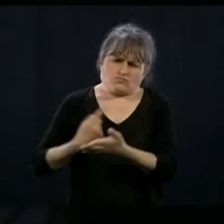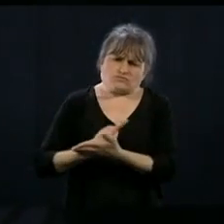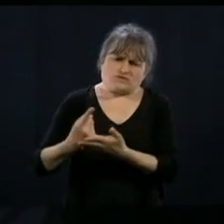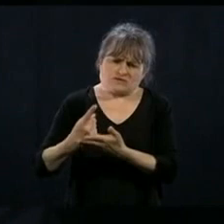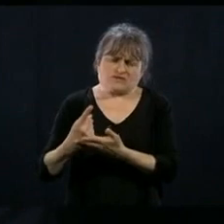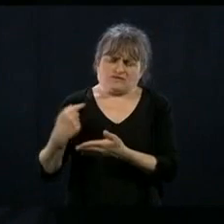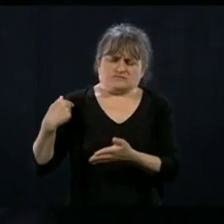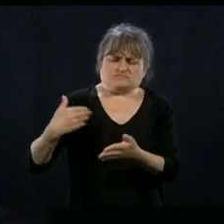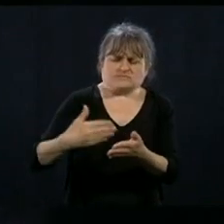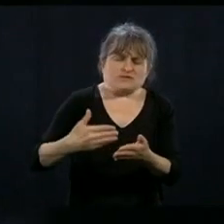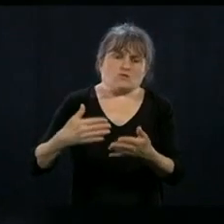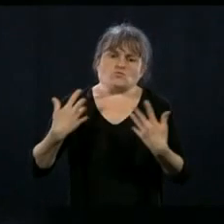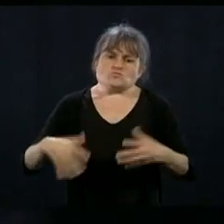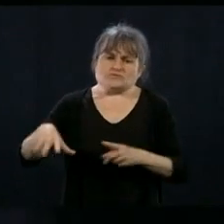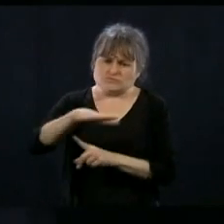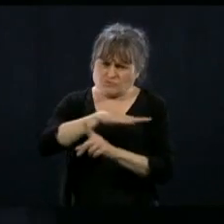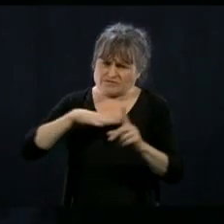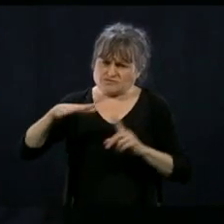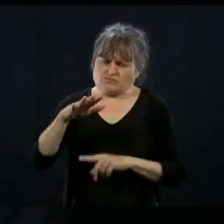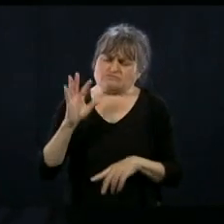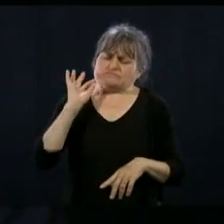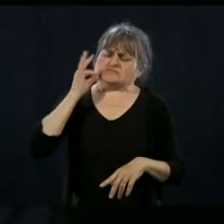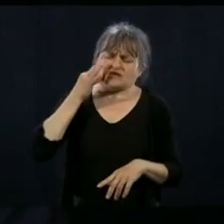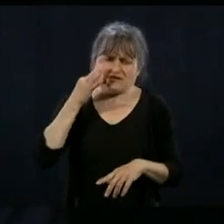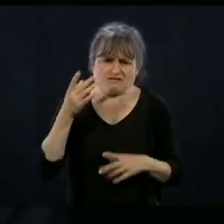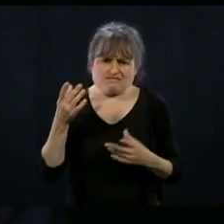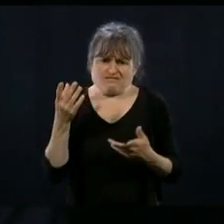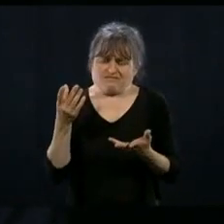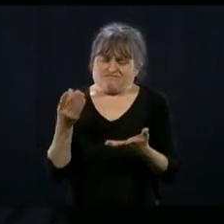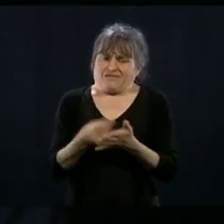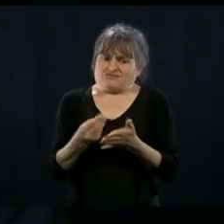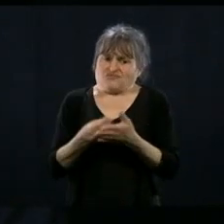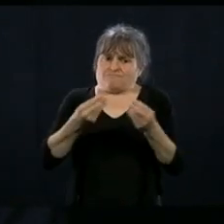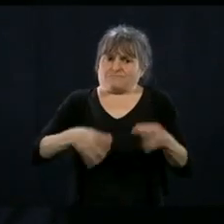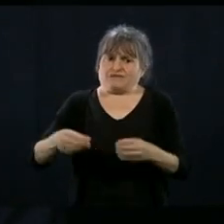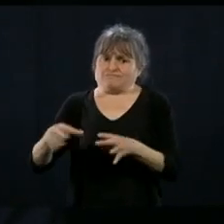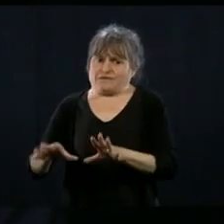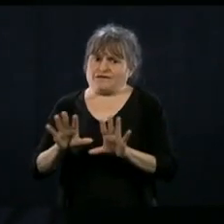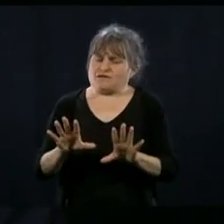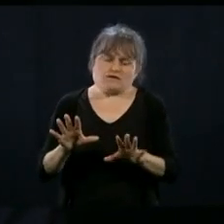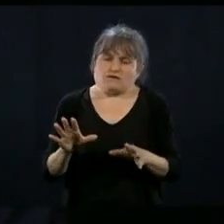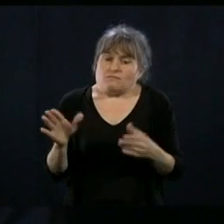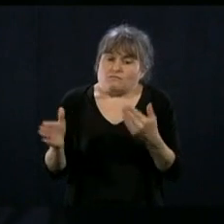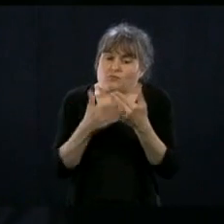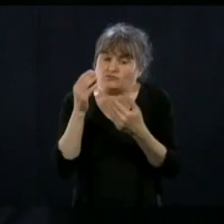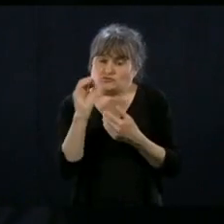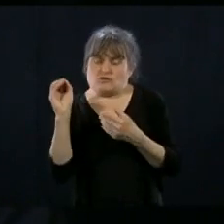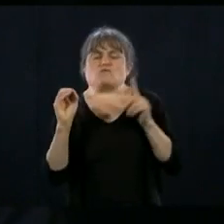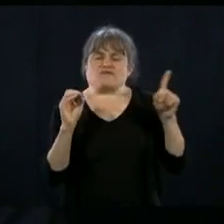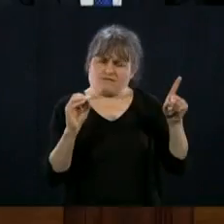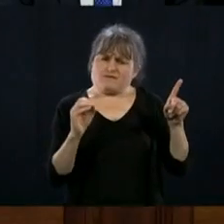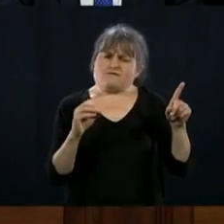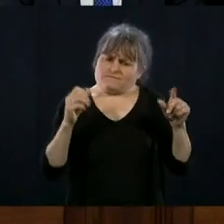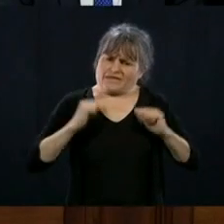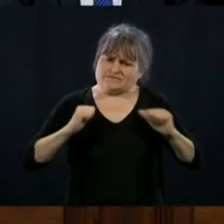I think that we were in a specific situation, but I do believe that the chances are very good that we're going to recover that money.